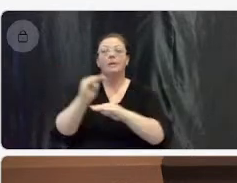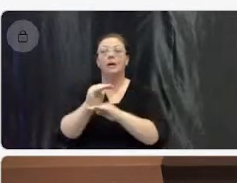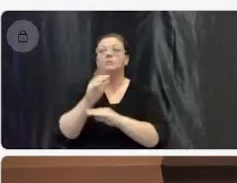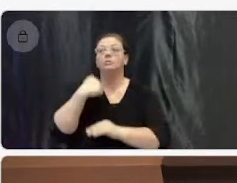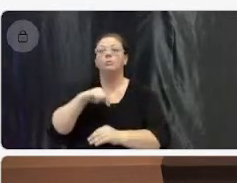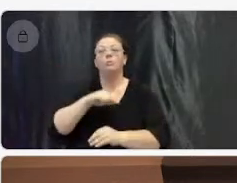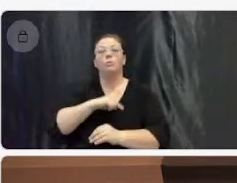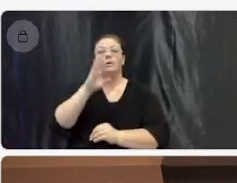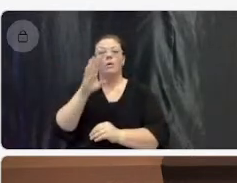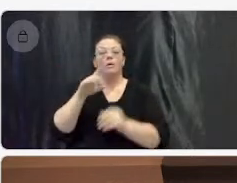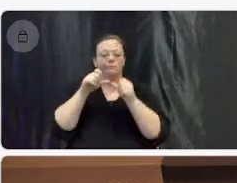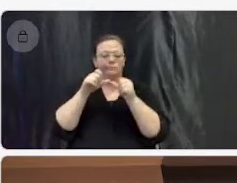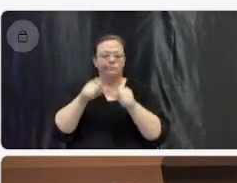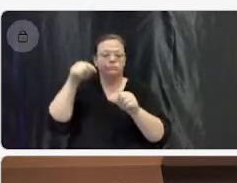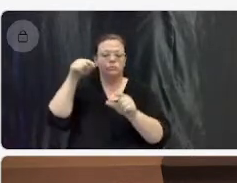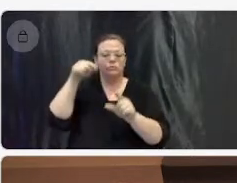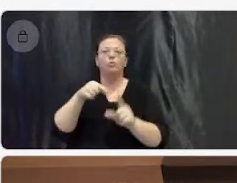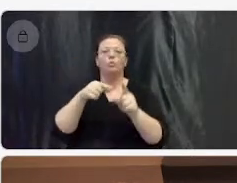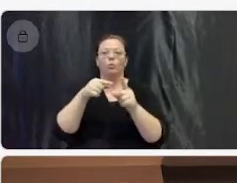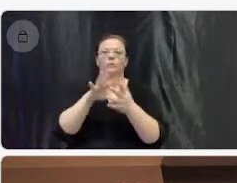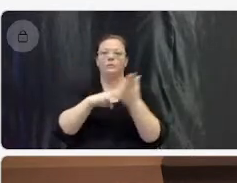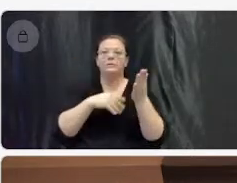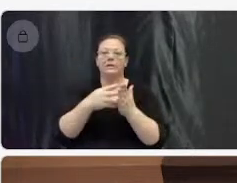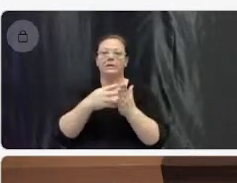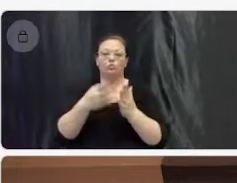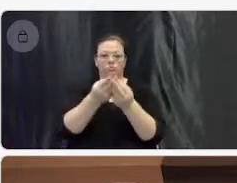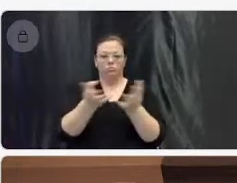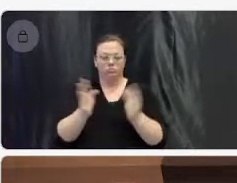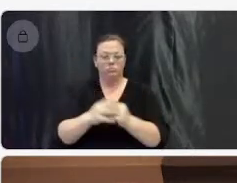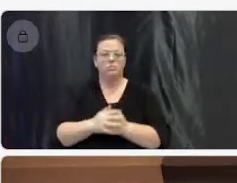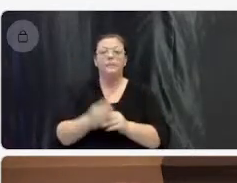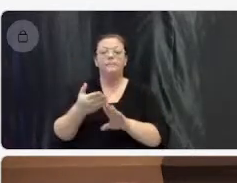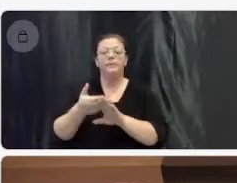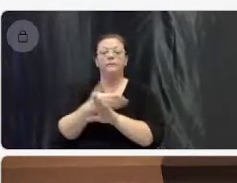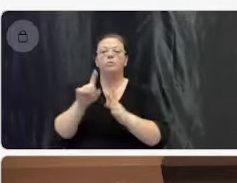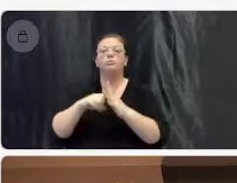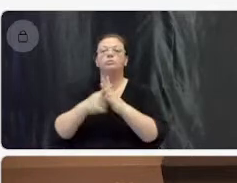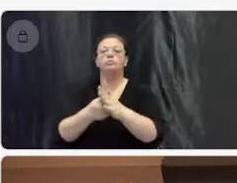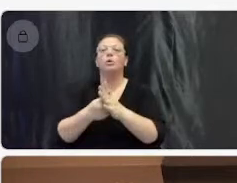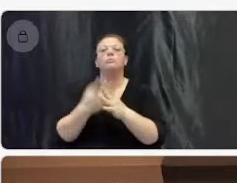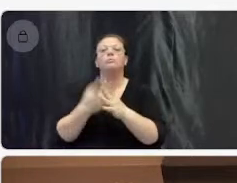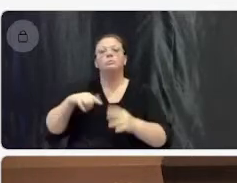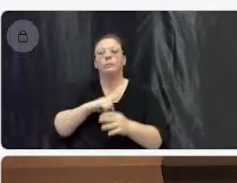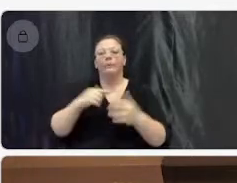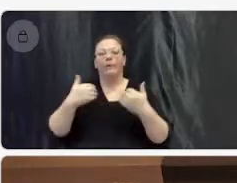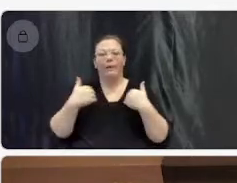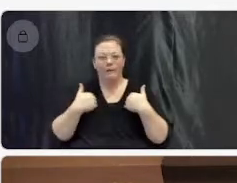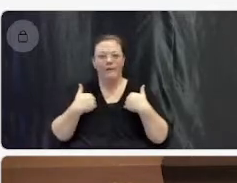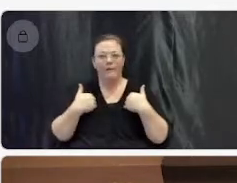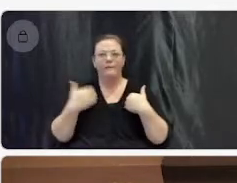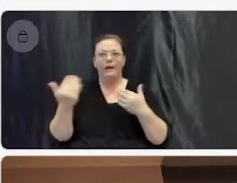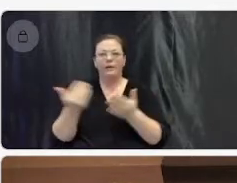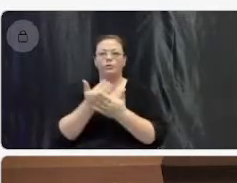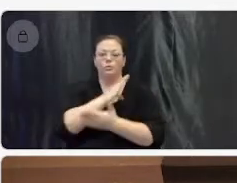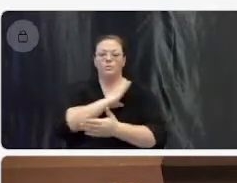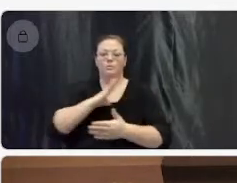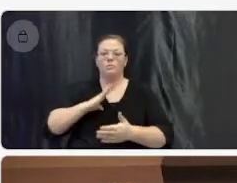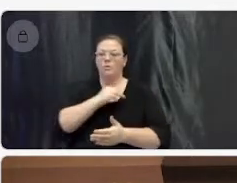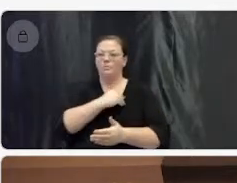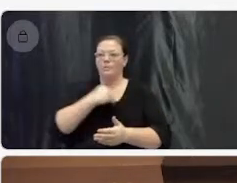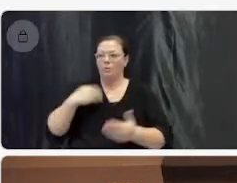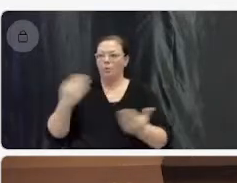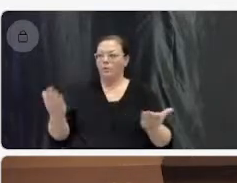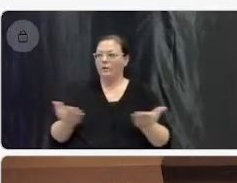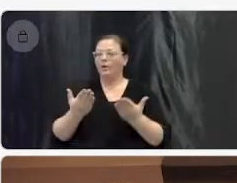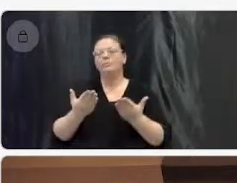stick to the structured schedule. Before we get started, we do have a new board member here. He's